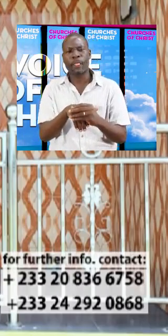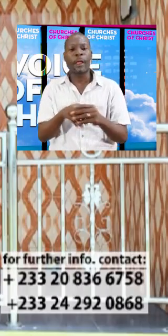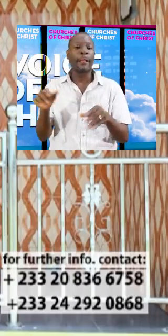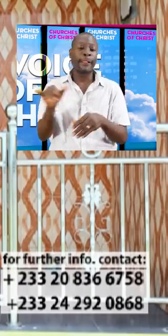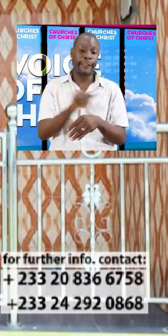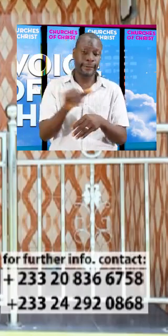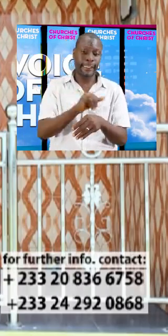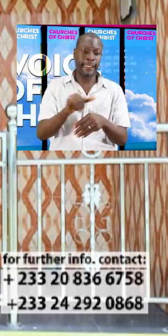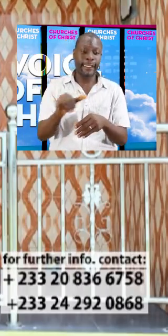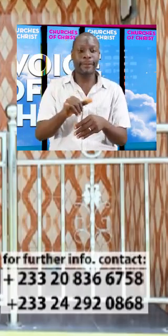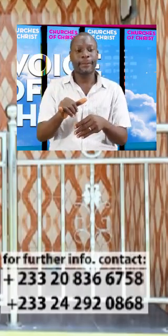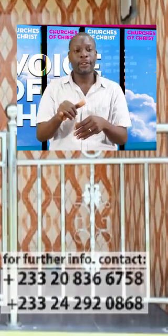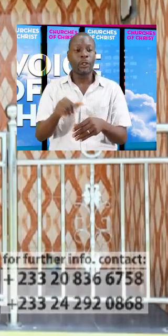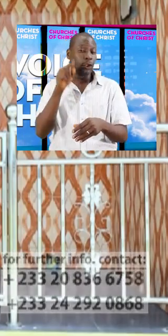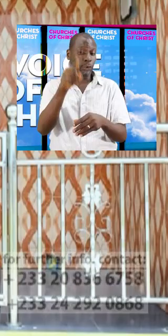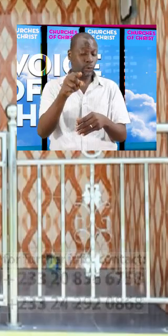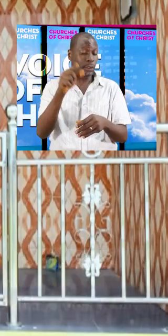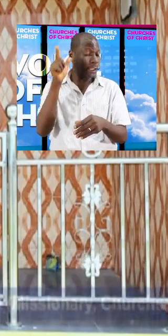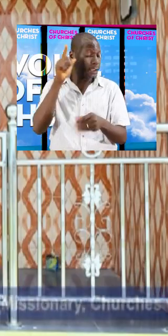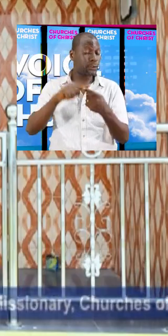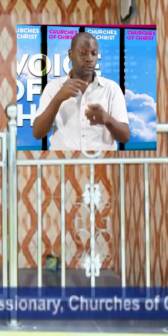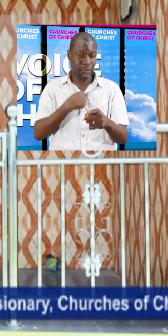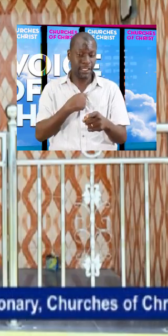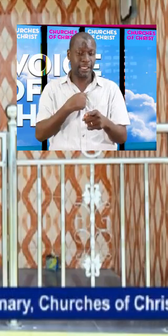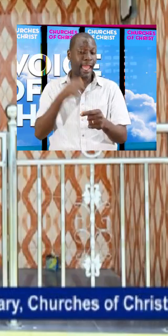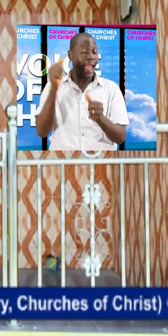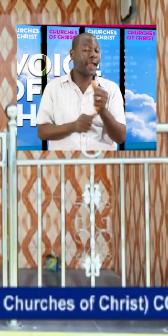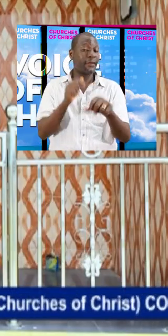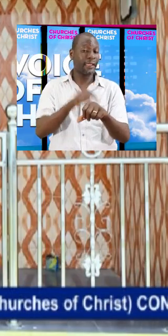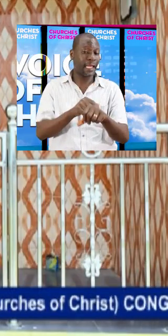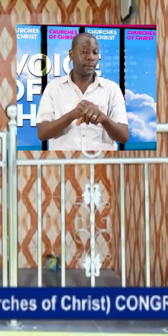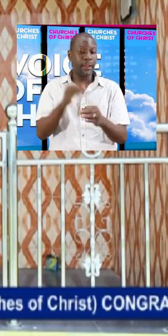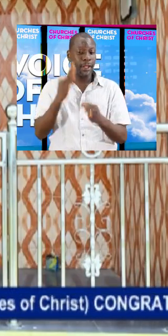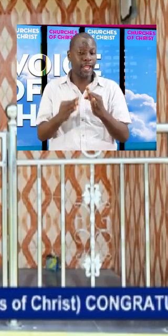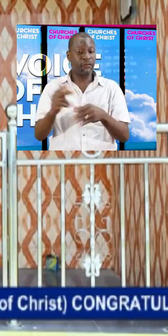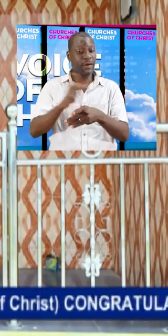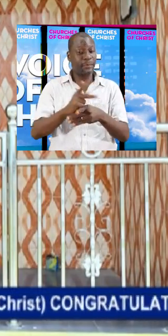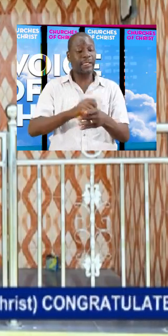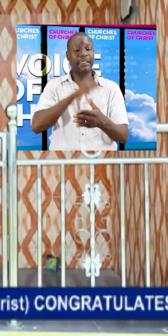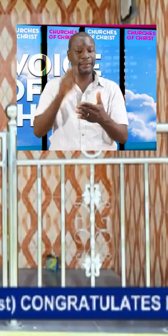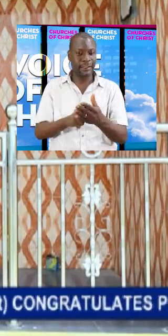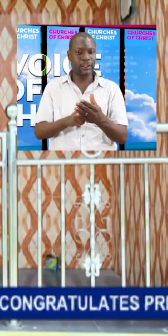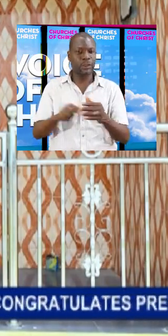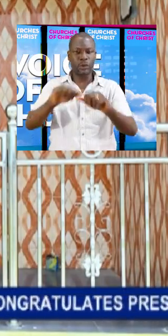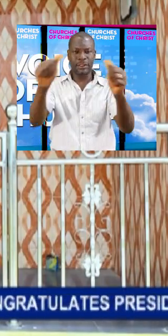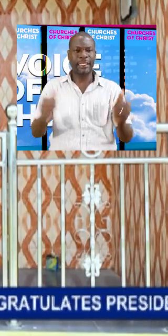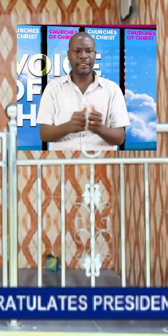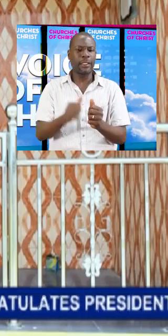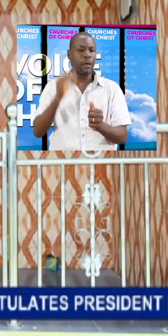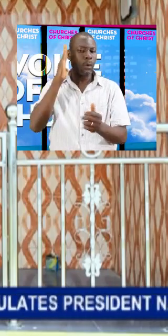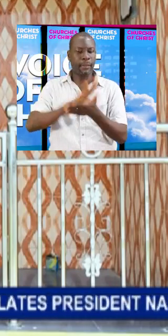no wo a wutie me ane me ameka sei se ye de boy embra society ebe ye